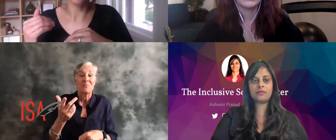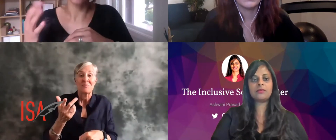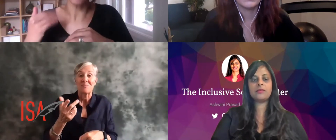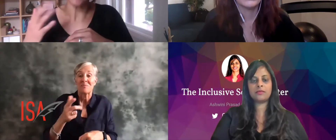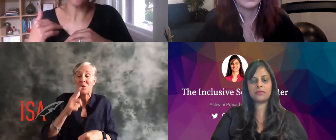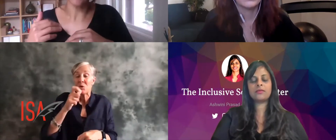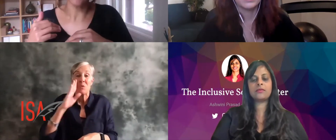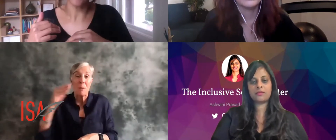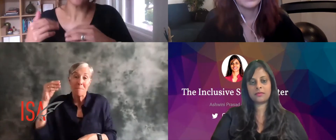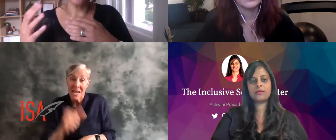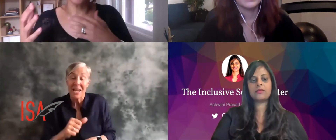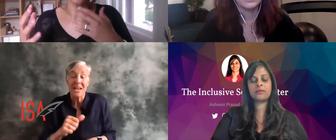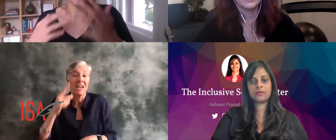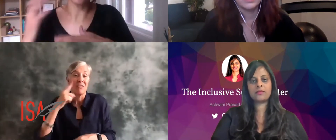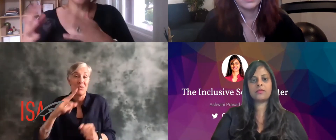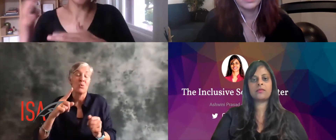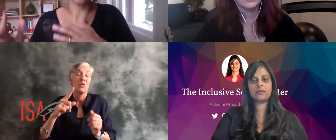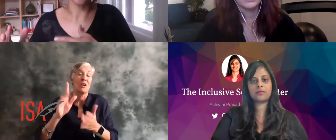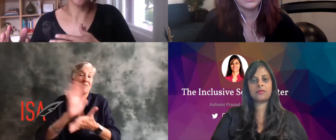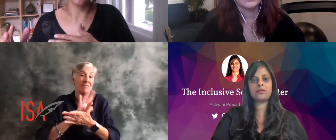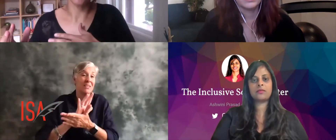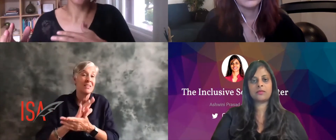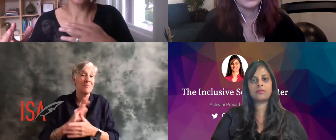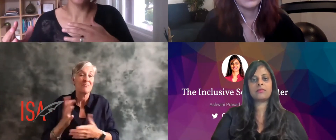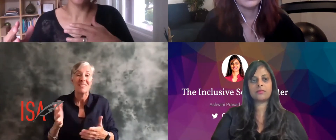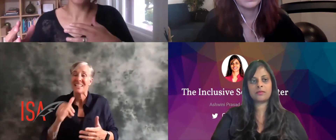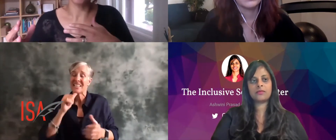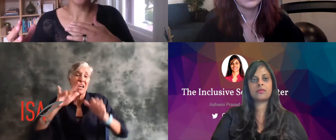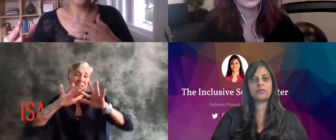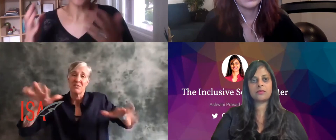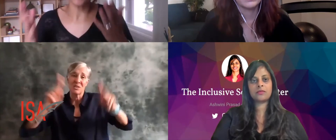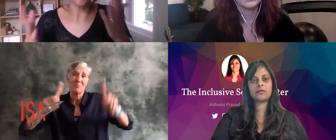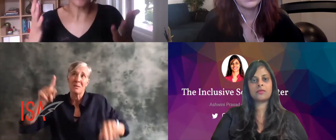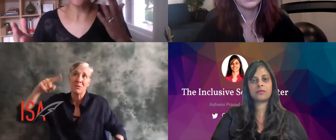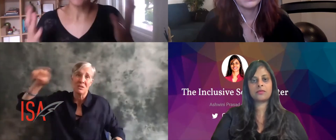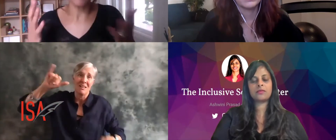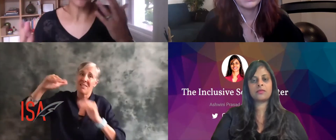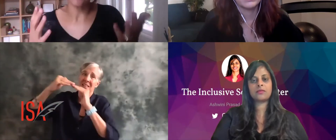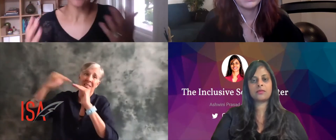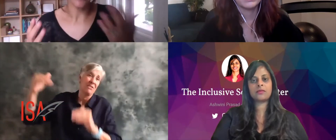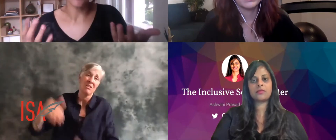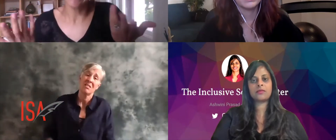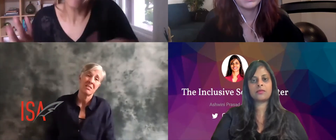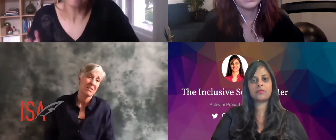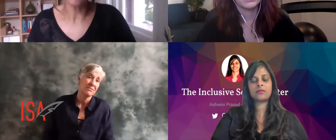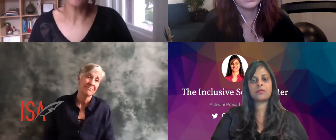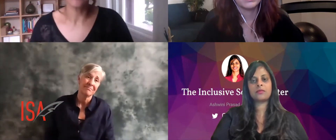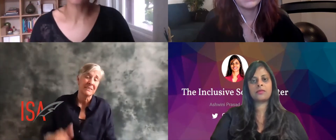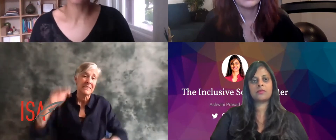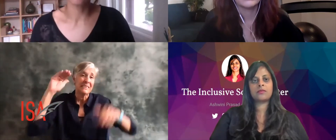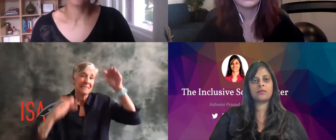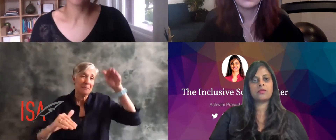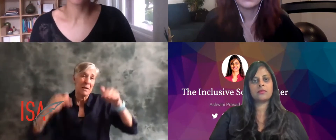funding coming in, and they're not super diverse. So again, it's a balancing act.